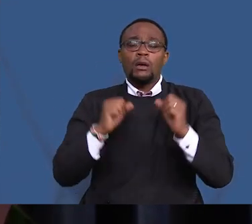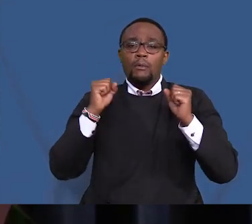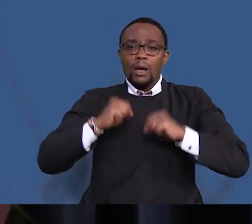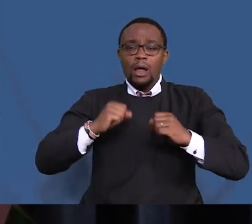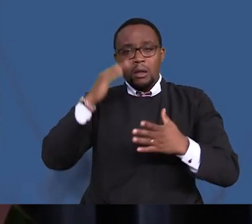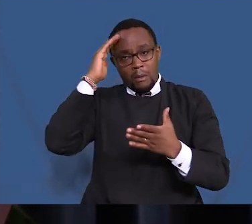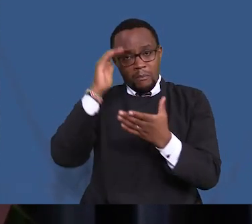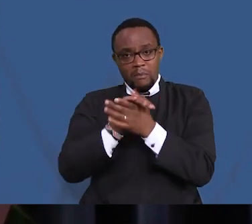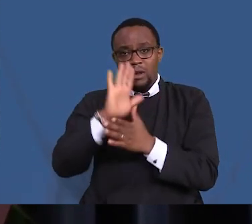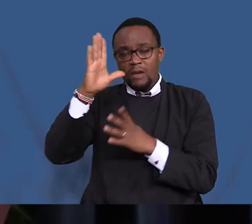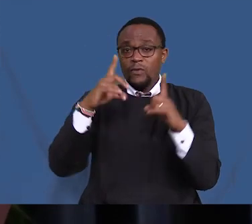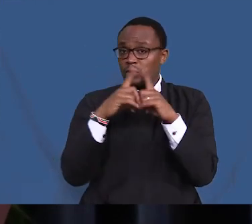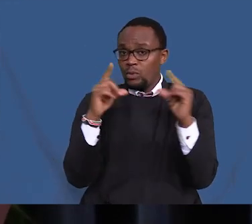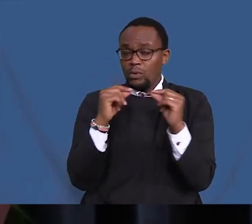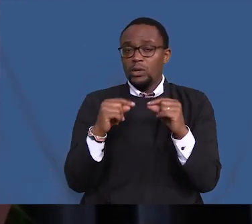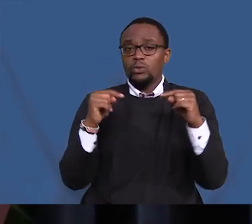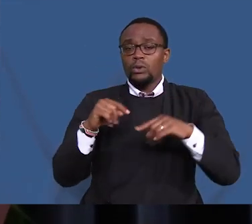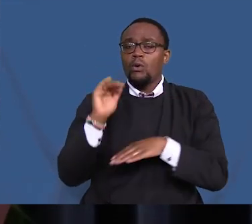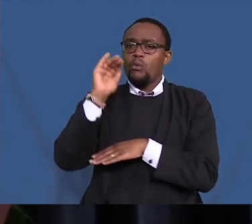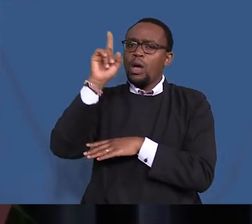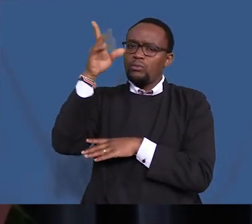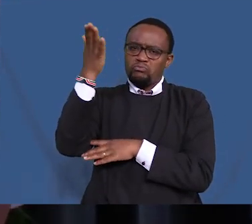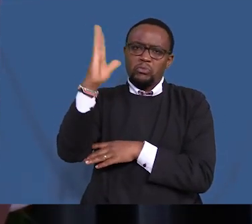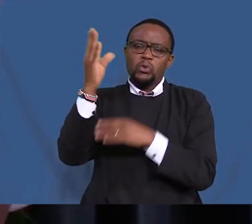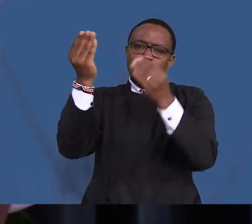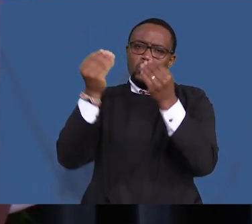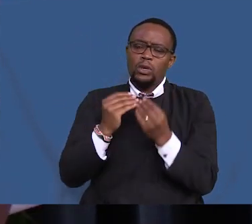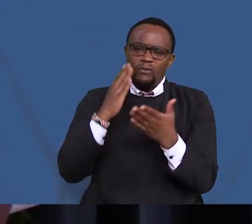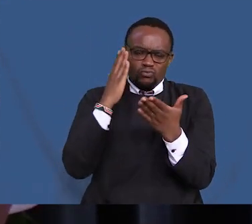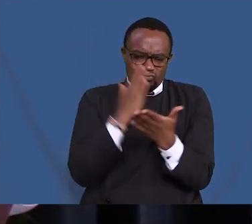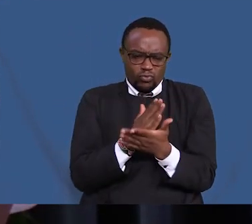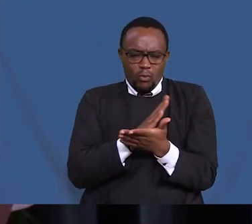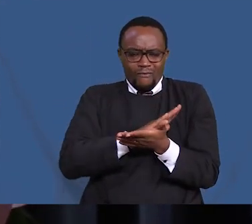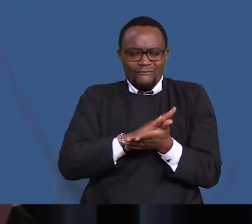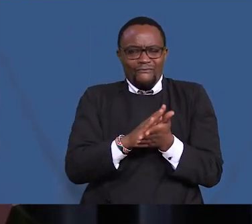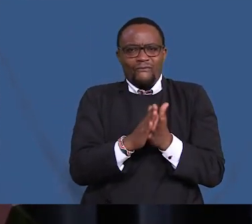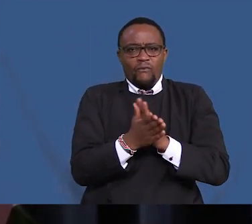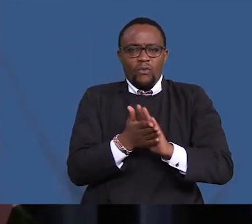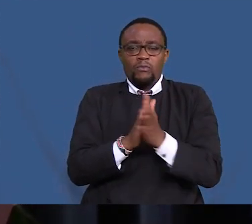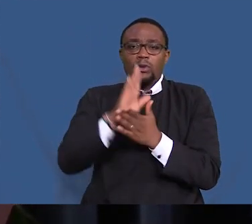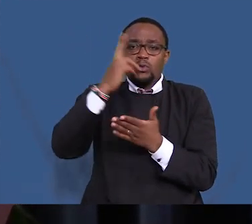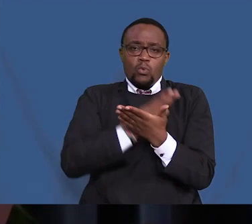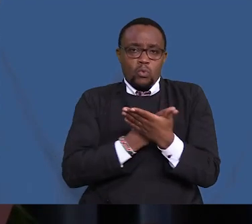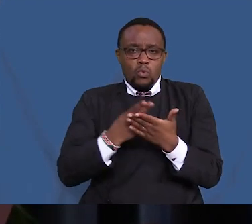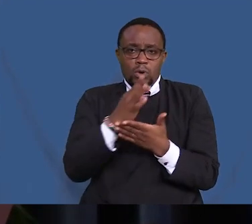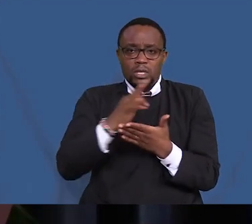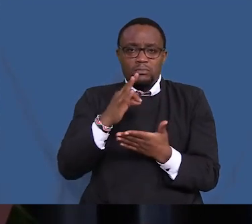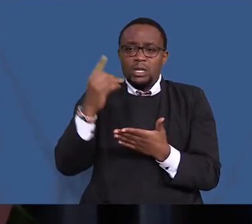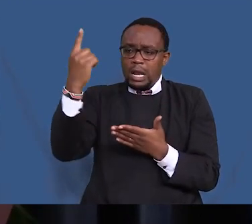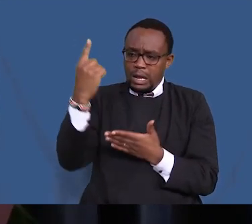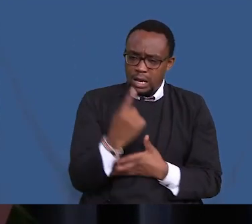in his gospel. Wherefore, let us beseech him to grant us true repentance and his Holy Spirit, that those